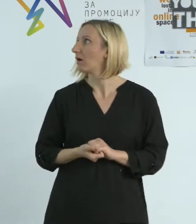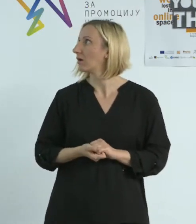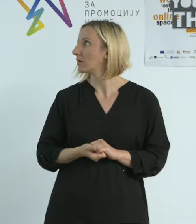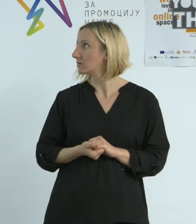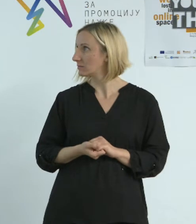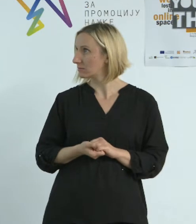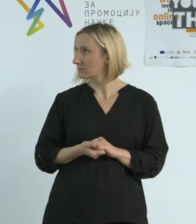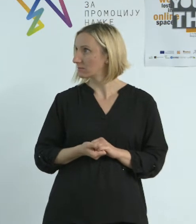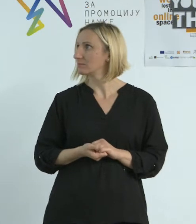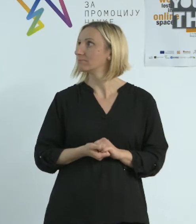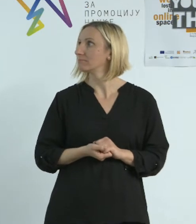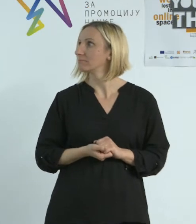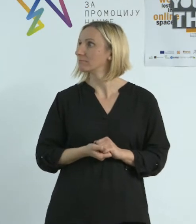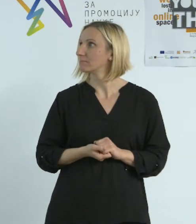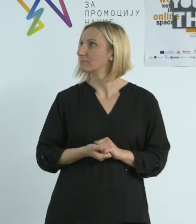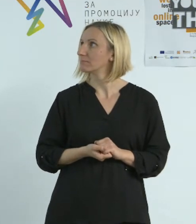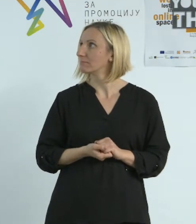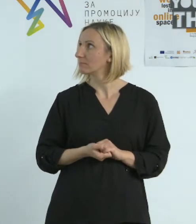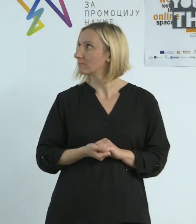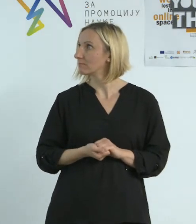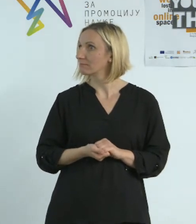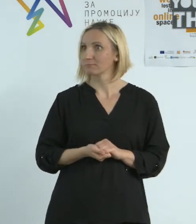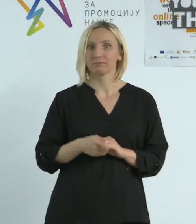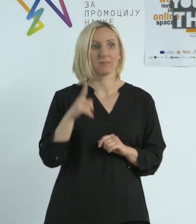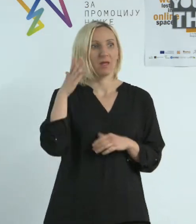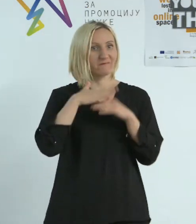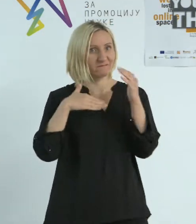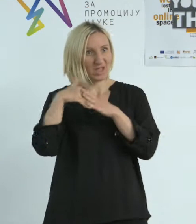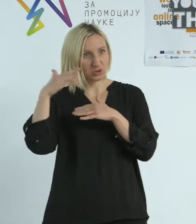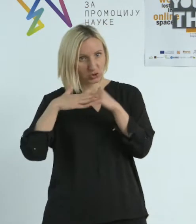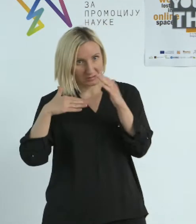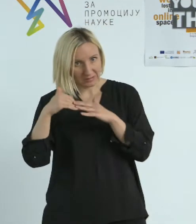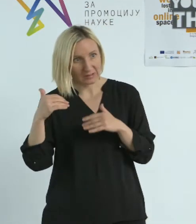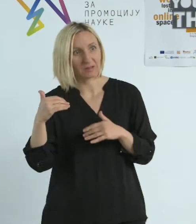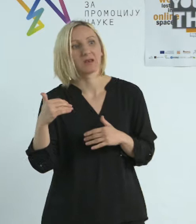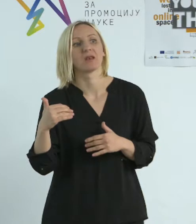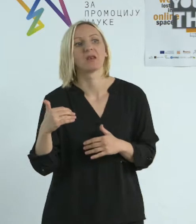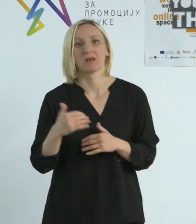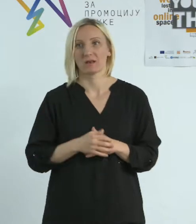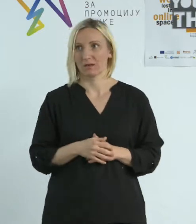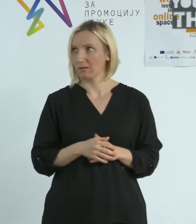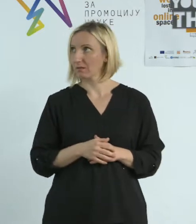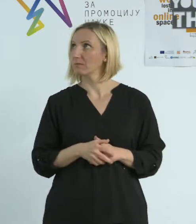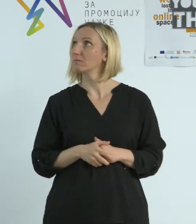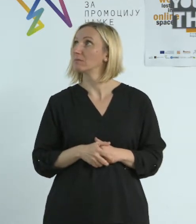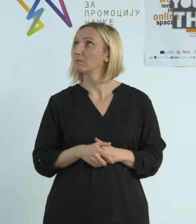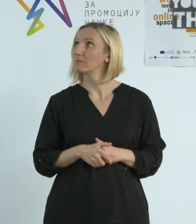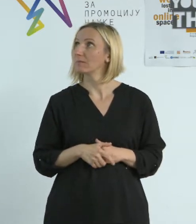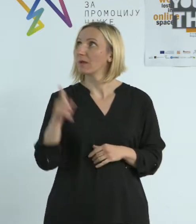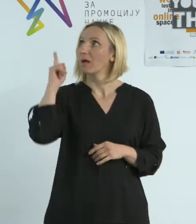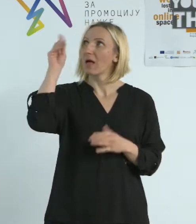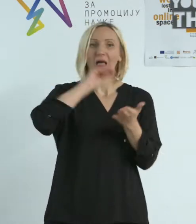effect of this online course at us. Okay? According to the structure, well, description,